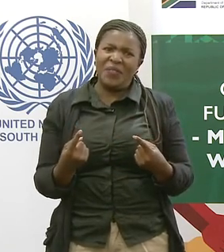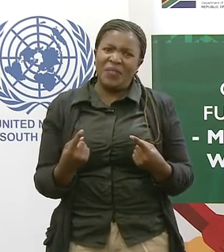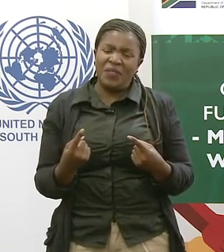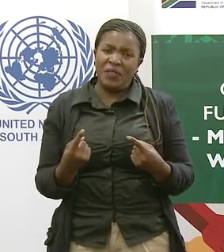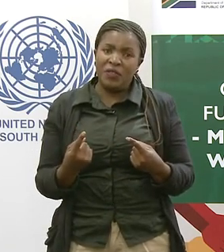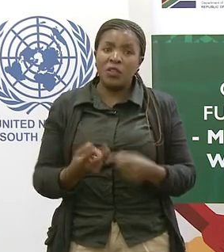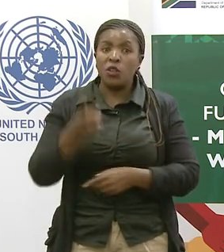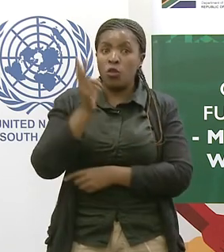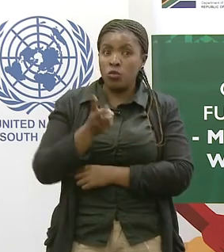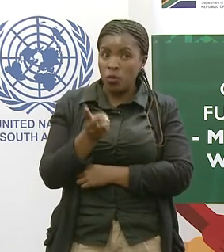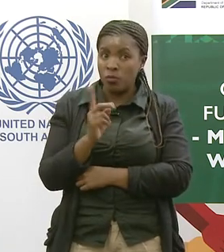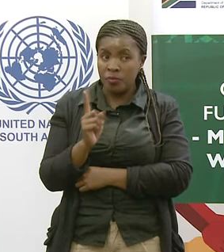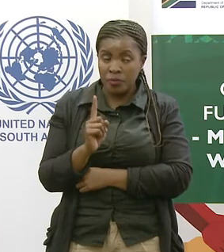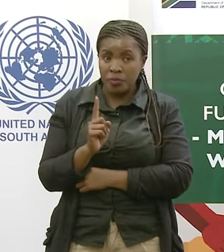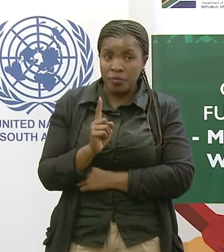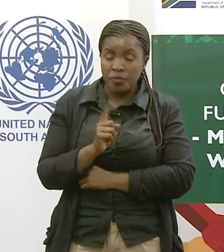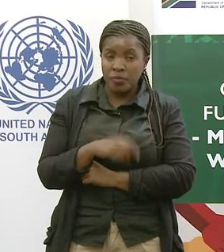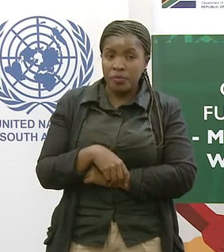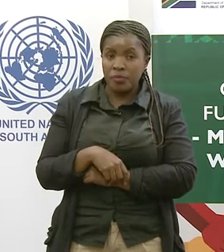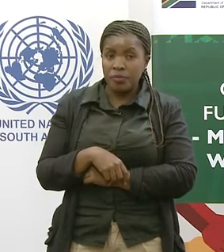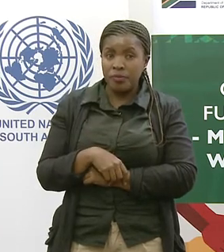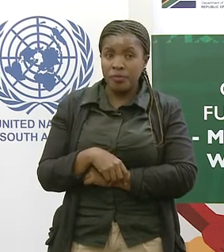also that